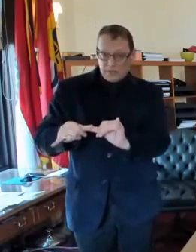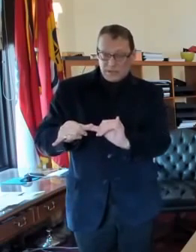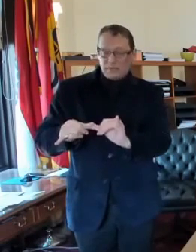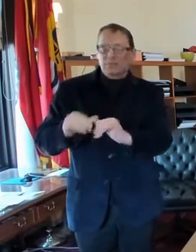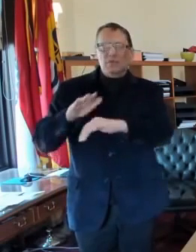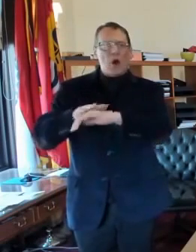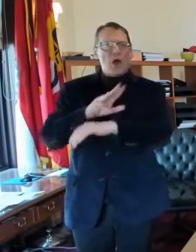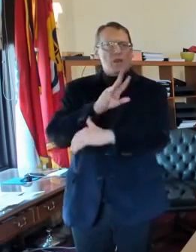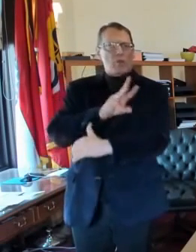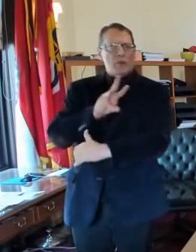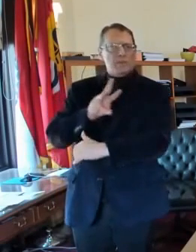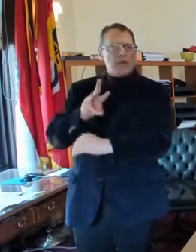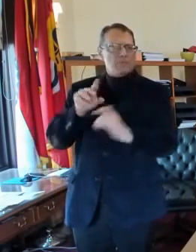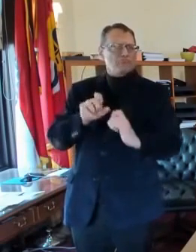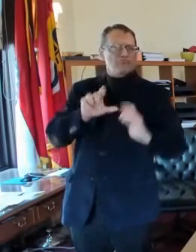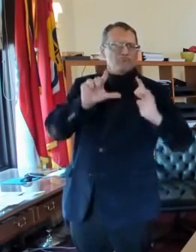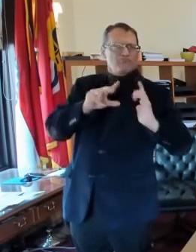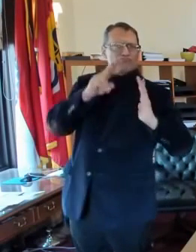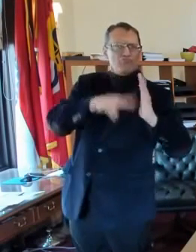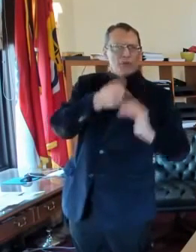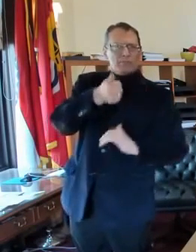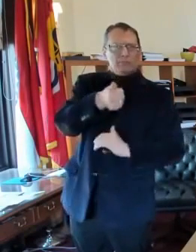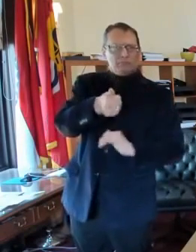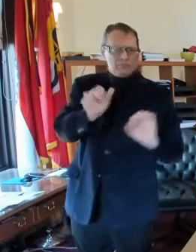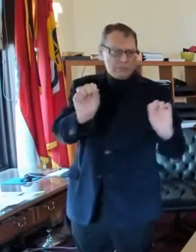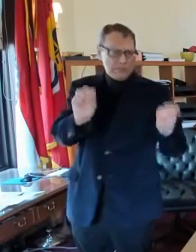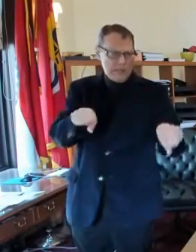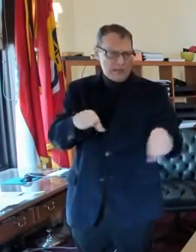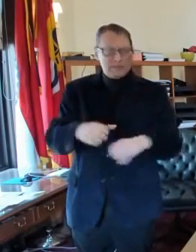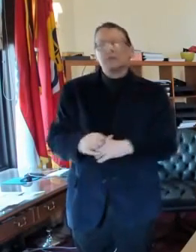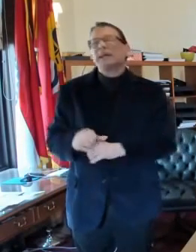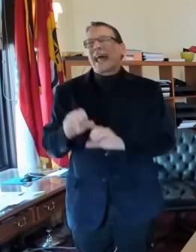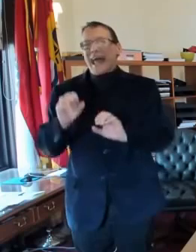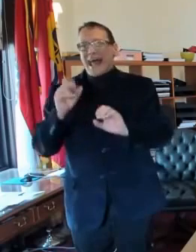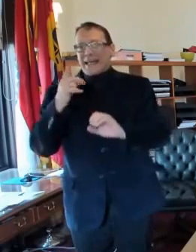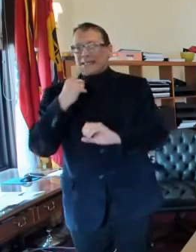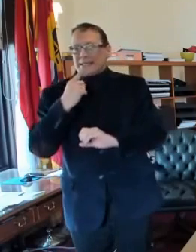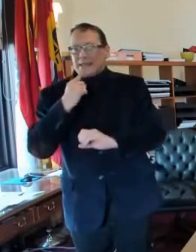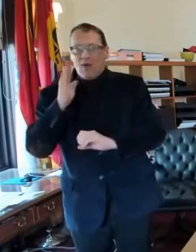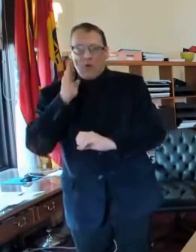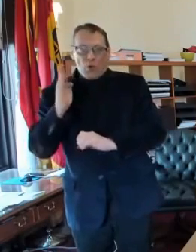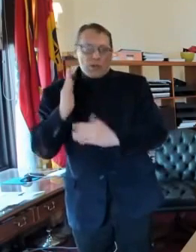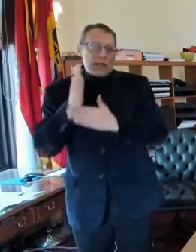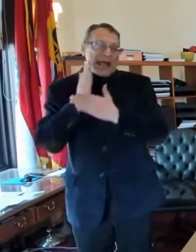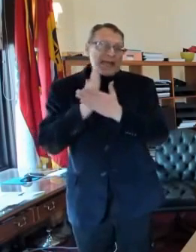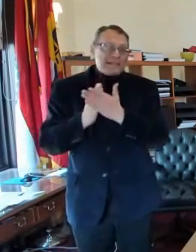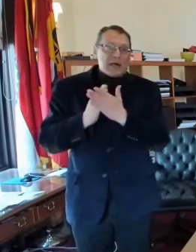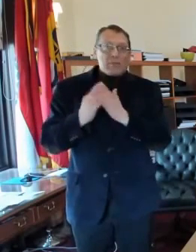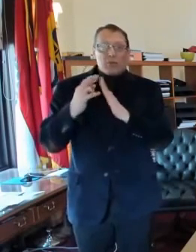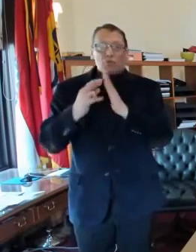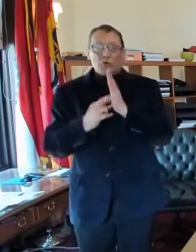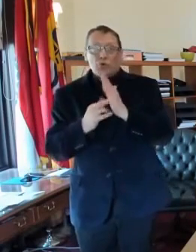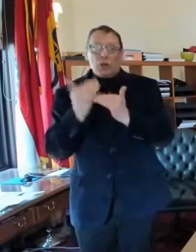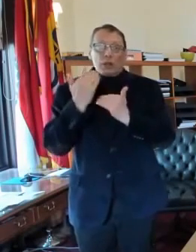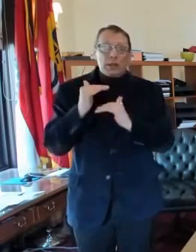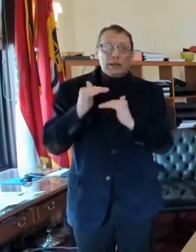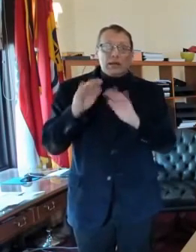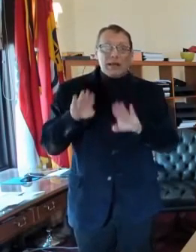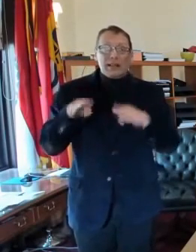but you know, we said that we'd take a look at lifting some of the mitigation